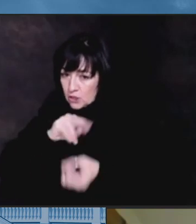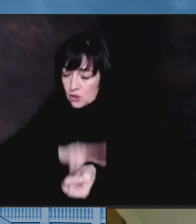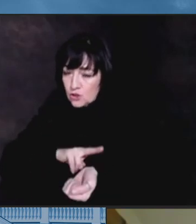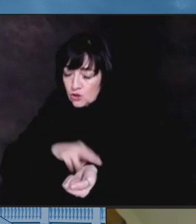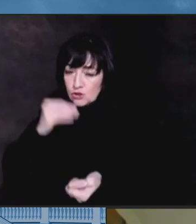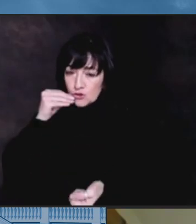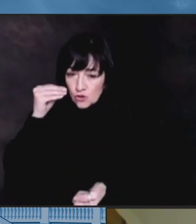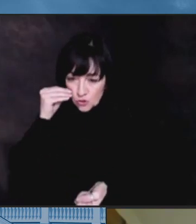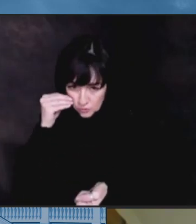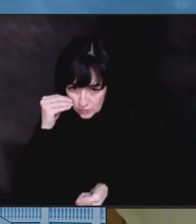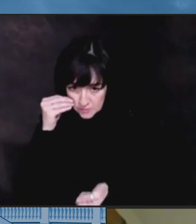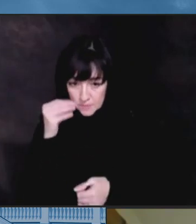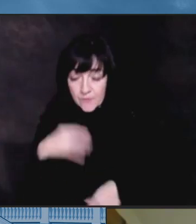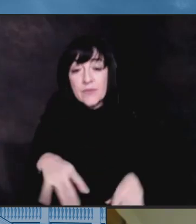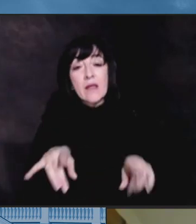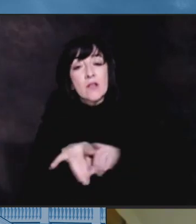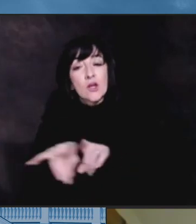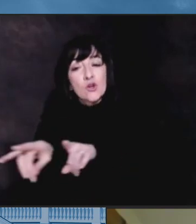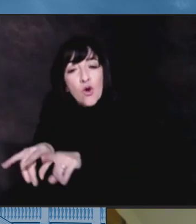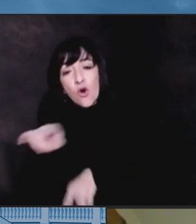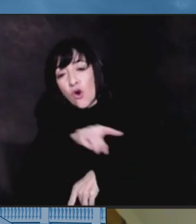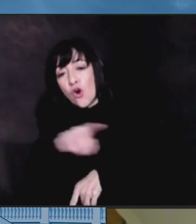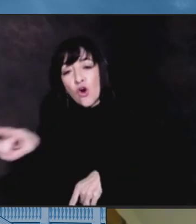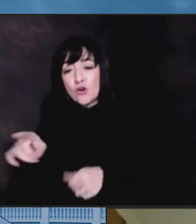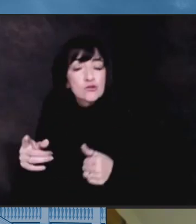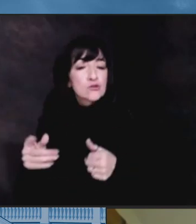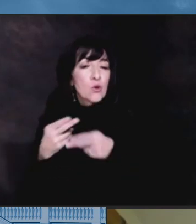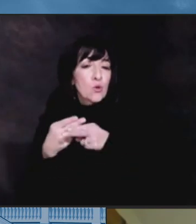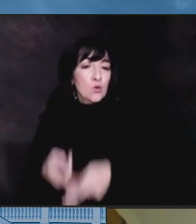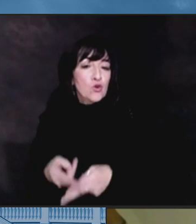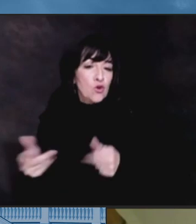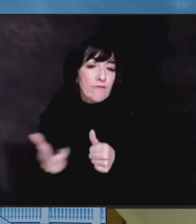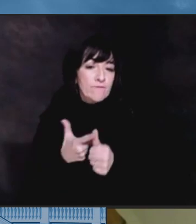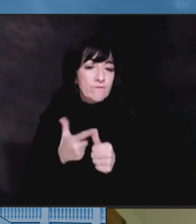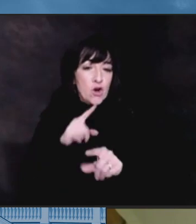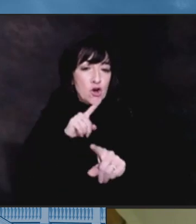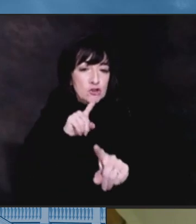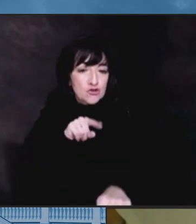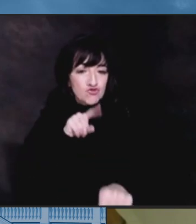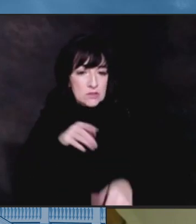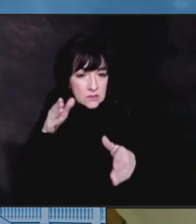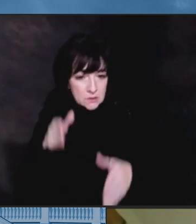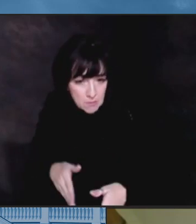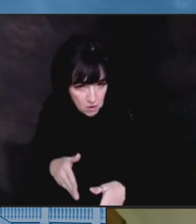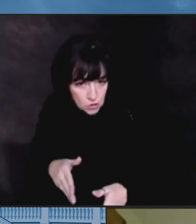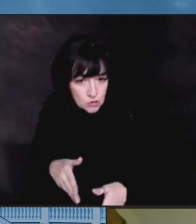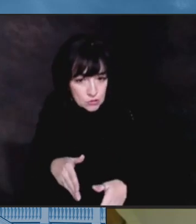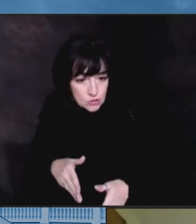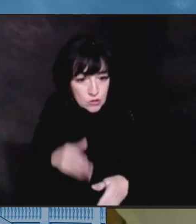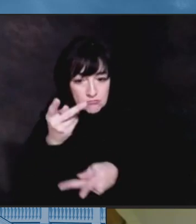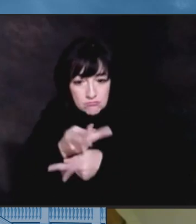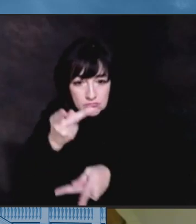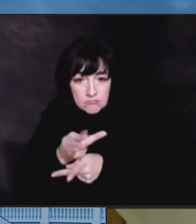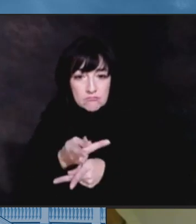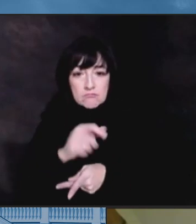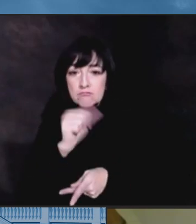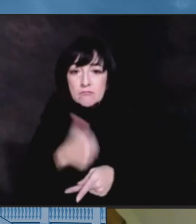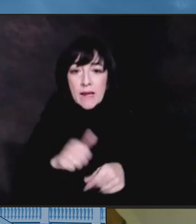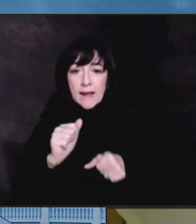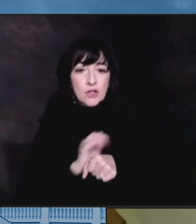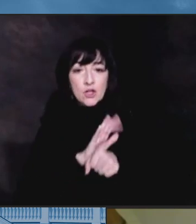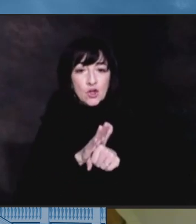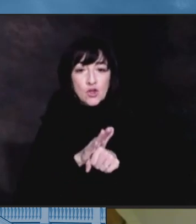provide frontline care to potential COVID patients. So the vaccine, when it first gets